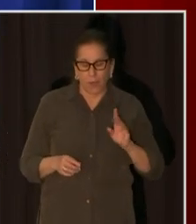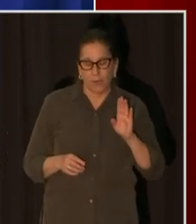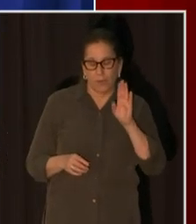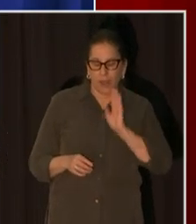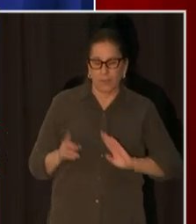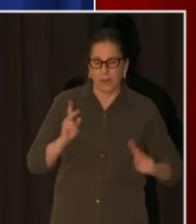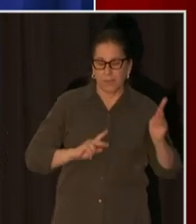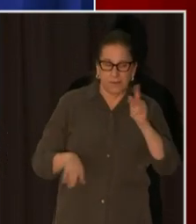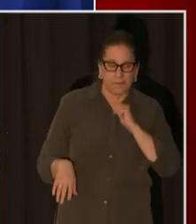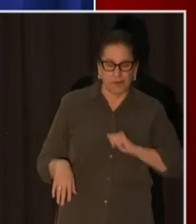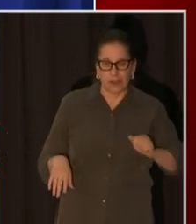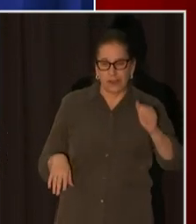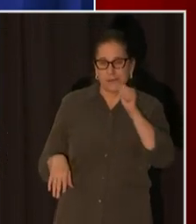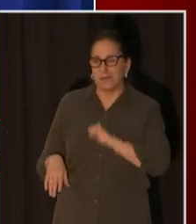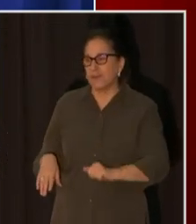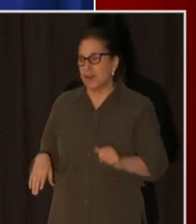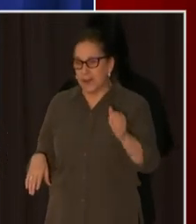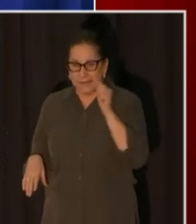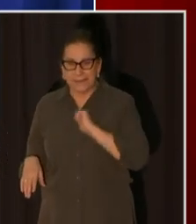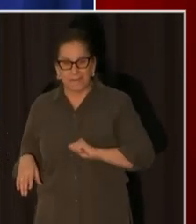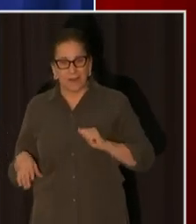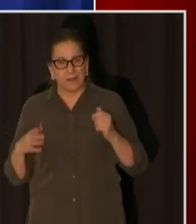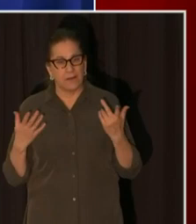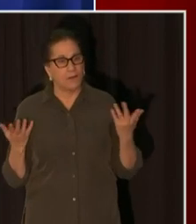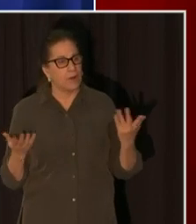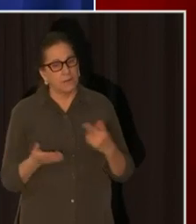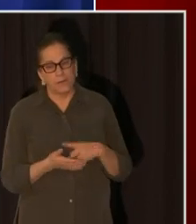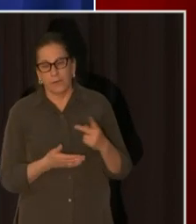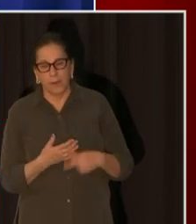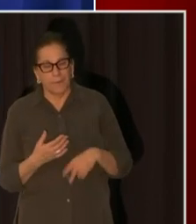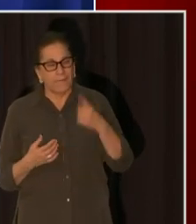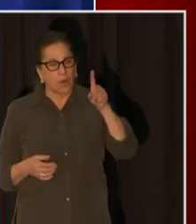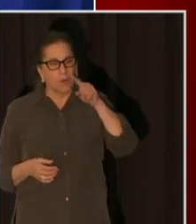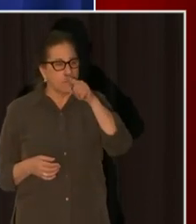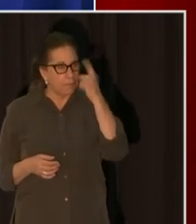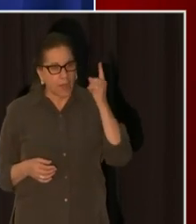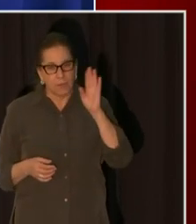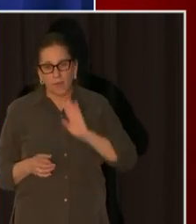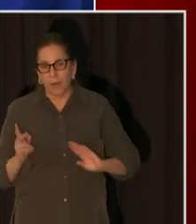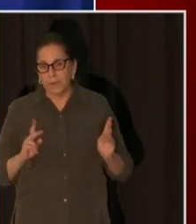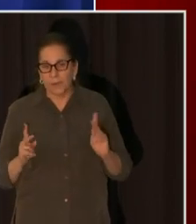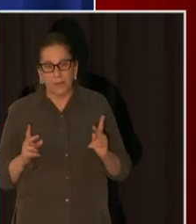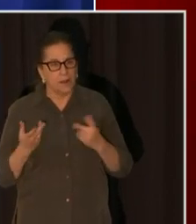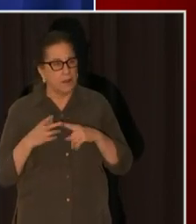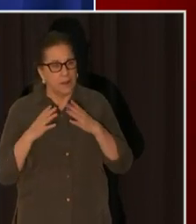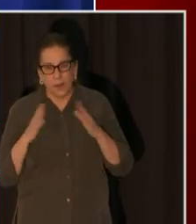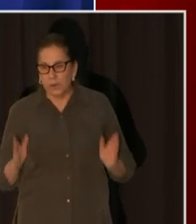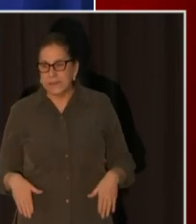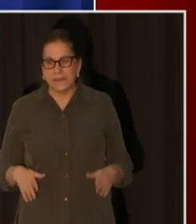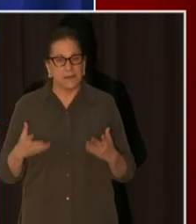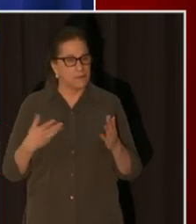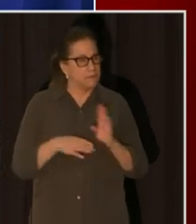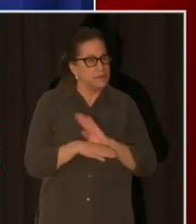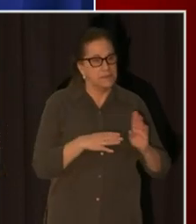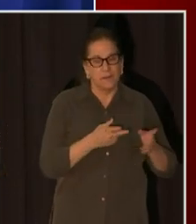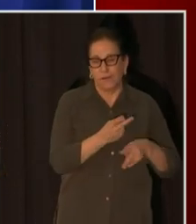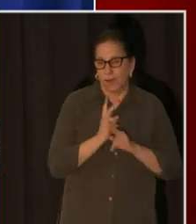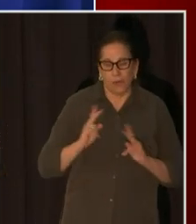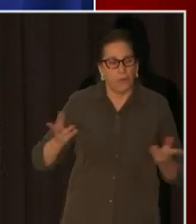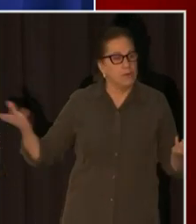And so we're bootstrapping as much as we can. At some point, folks need to stand up.